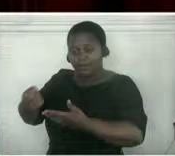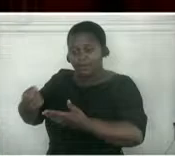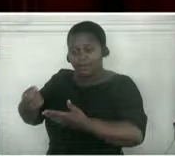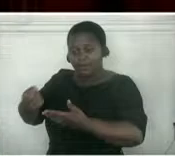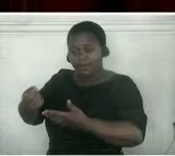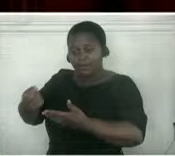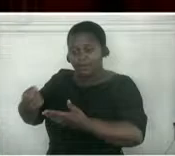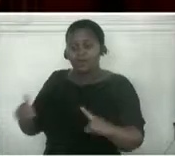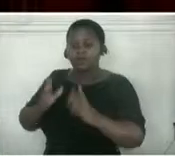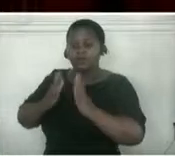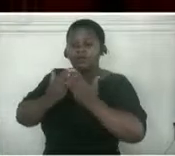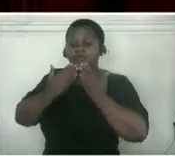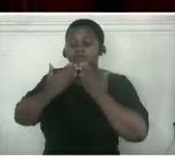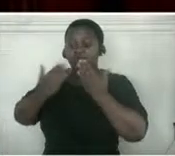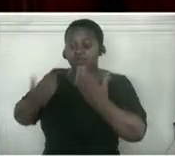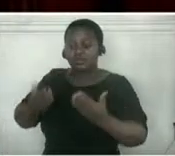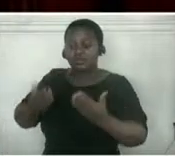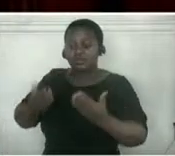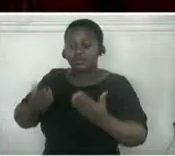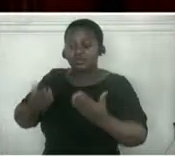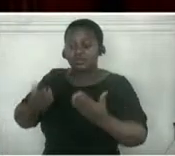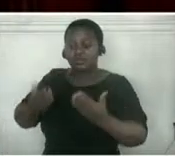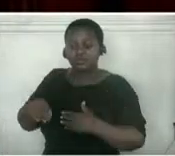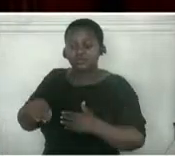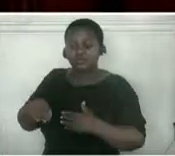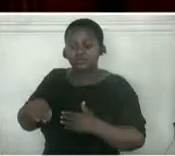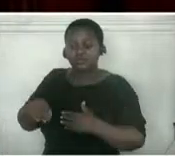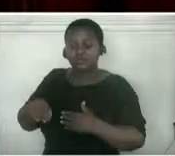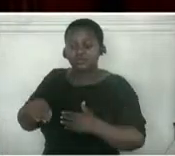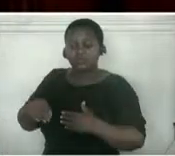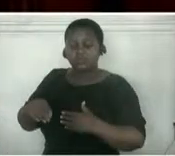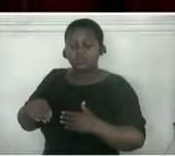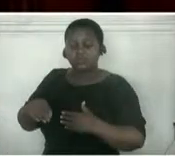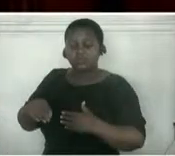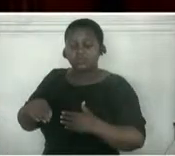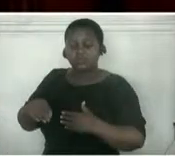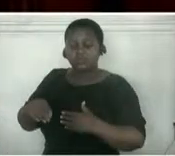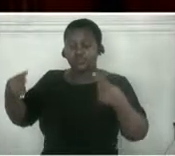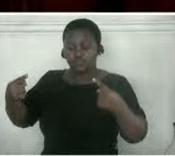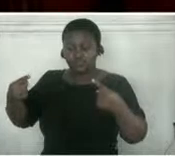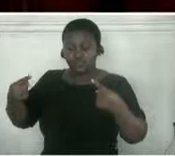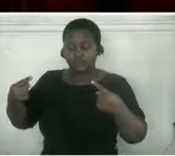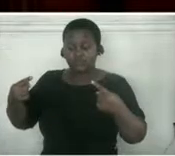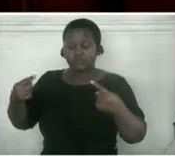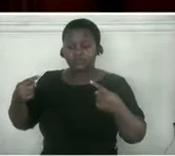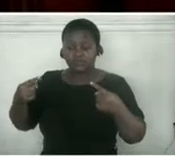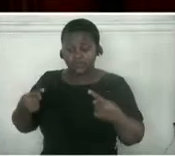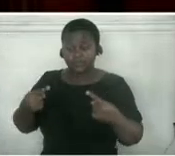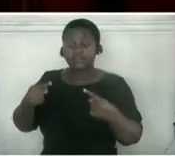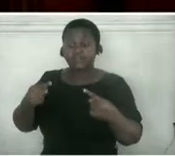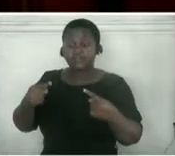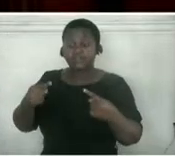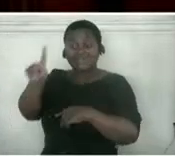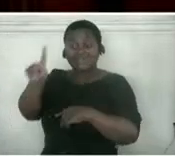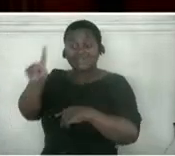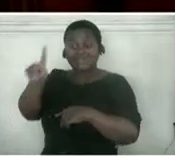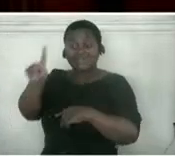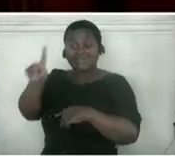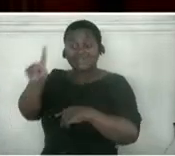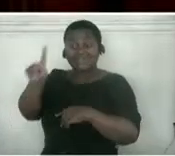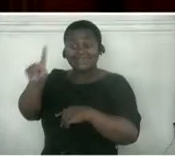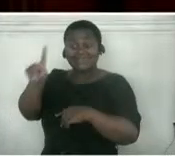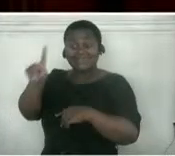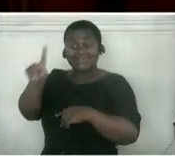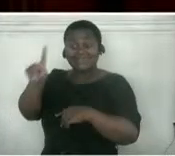ngibonga ukuthi i-leadership from the opposition, mainly i-DA and